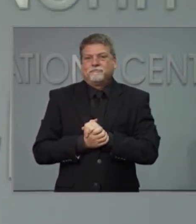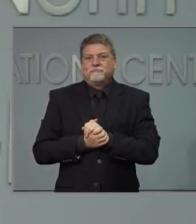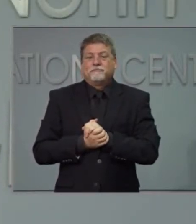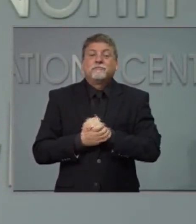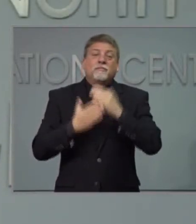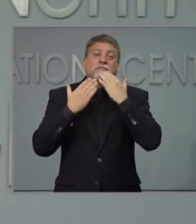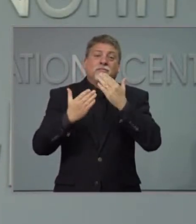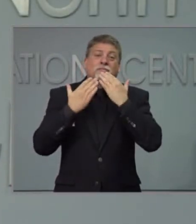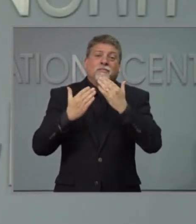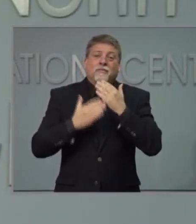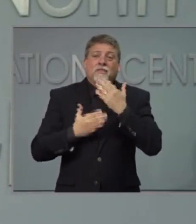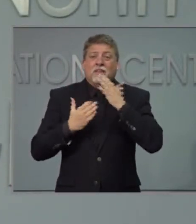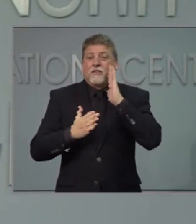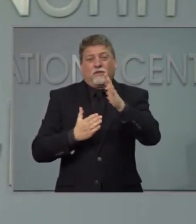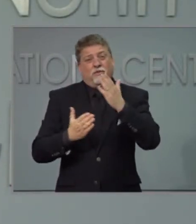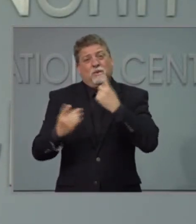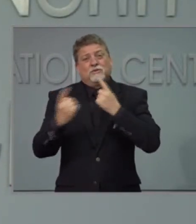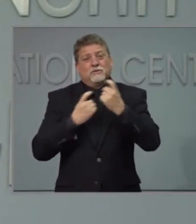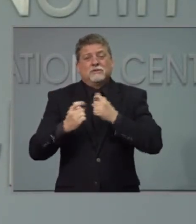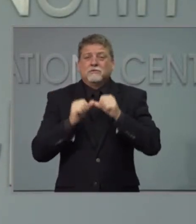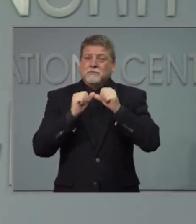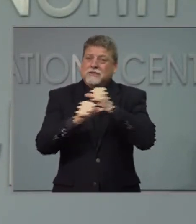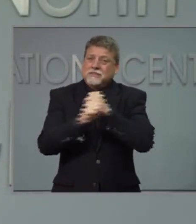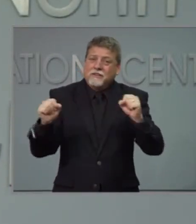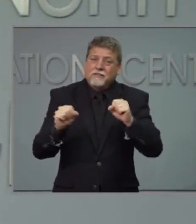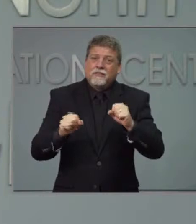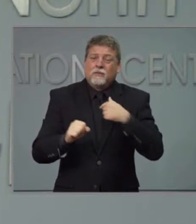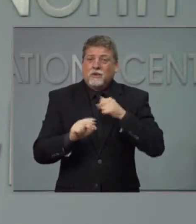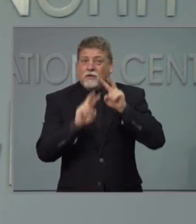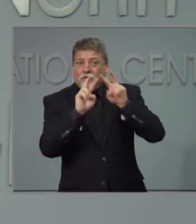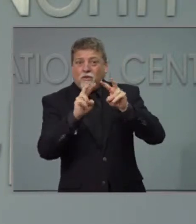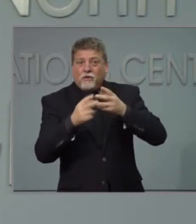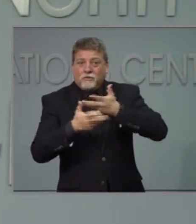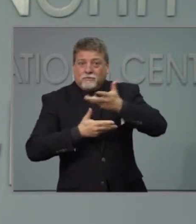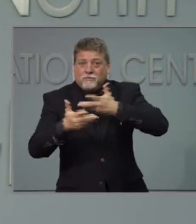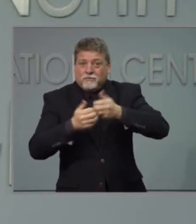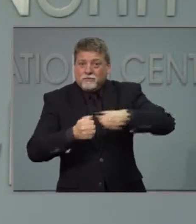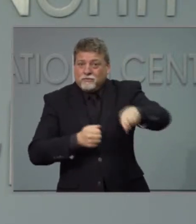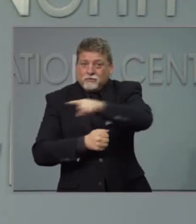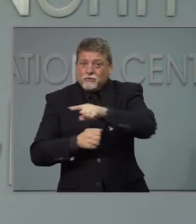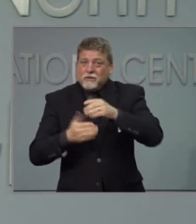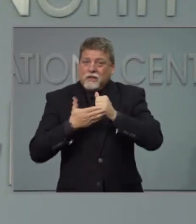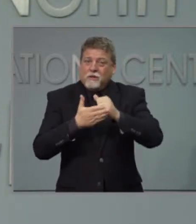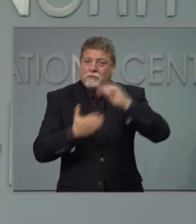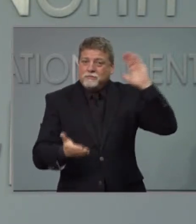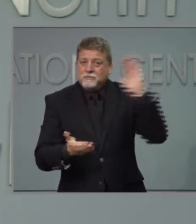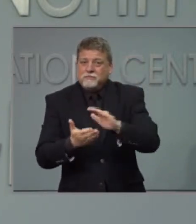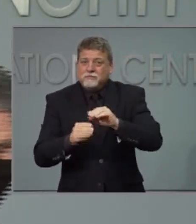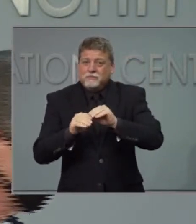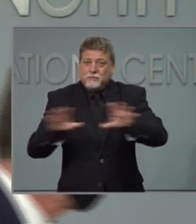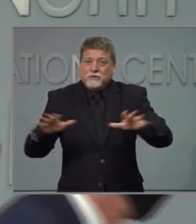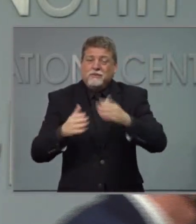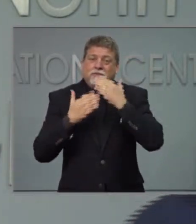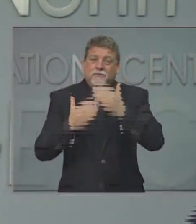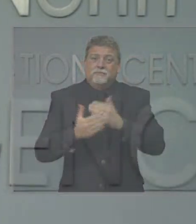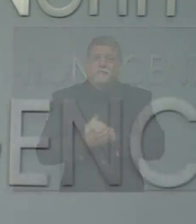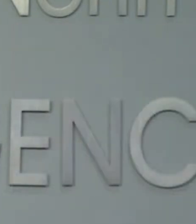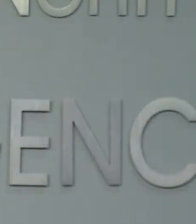Thanks, everybody. Thanks for your questions. Stay safe out there, and we look forward to working with everybody to slow the spread. Thank you.